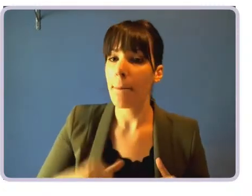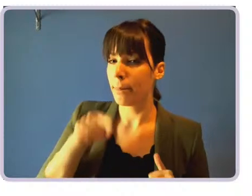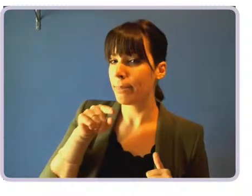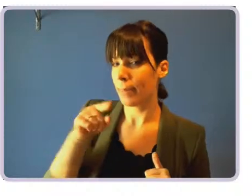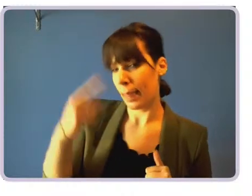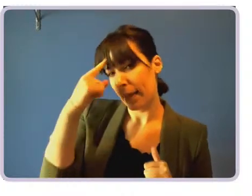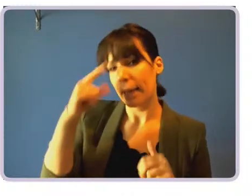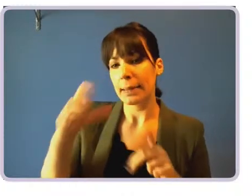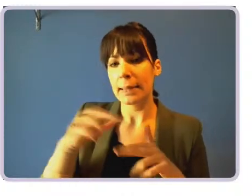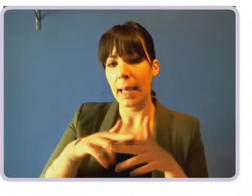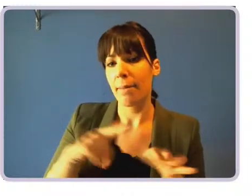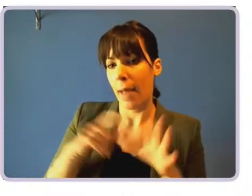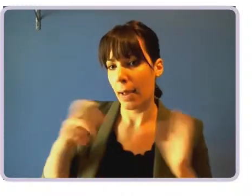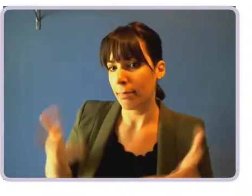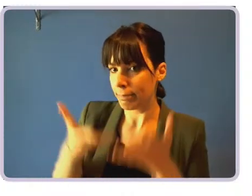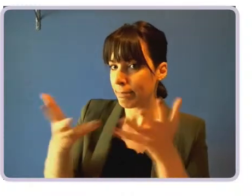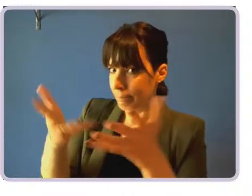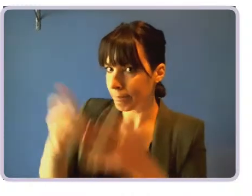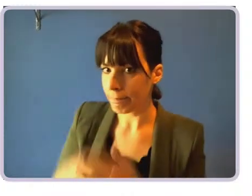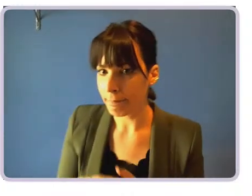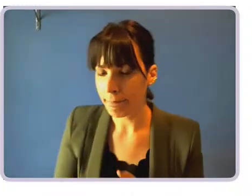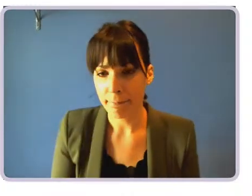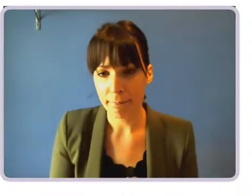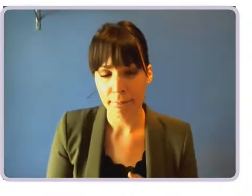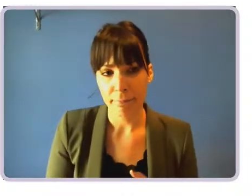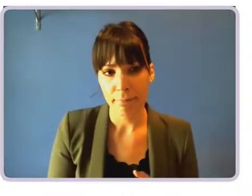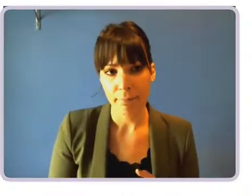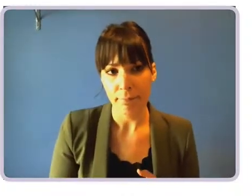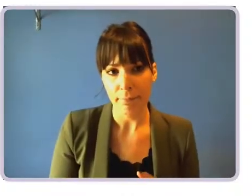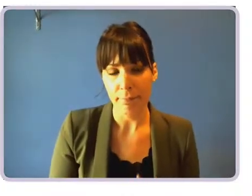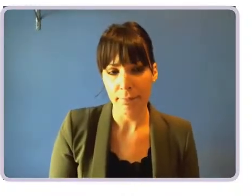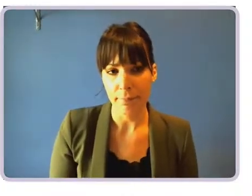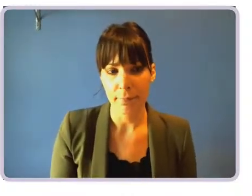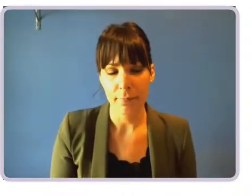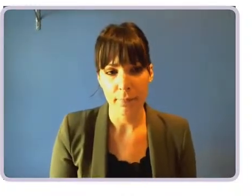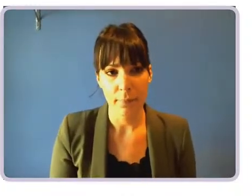support. So that's how we ended the case study.